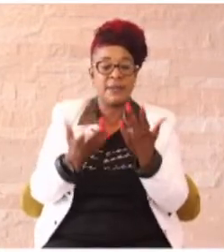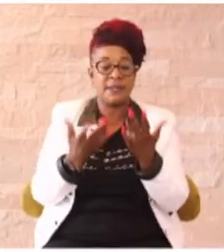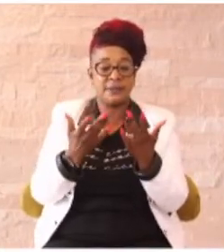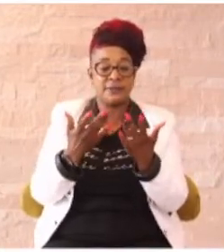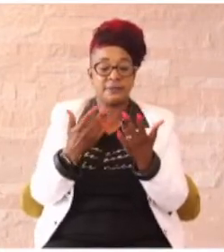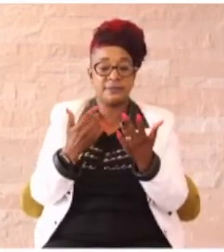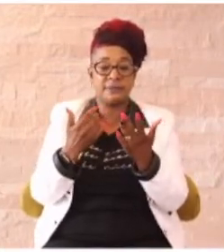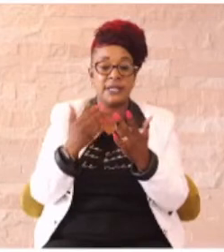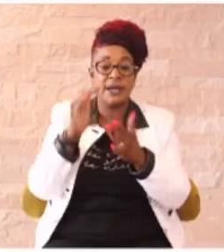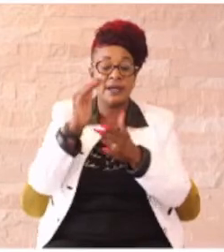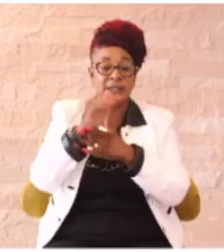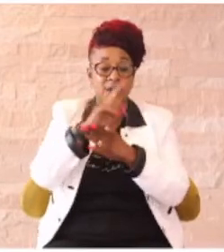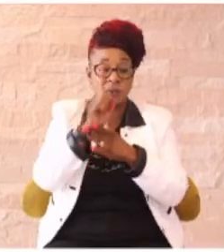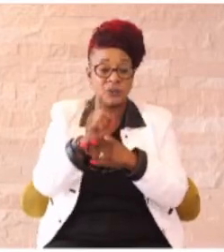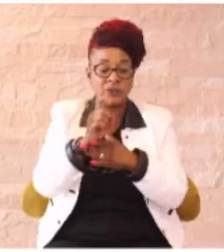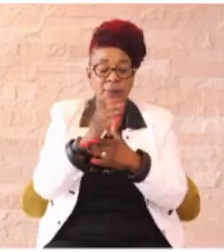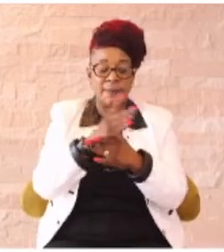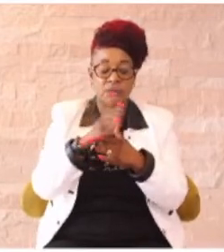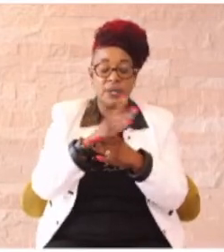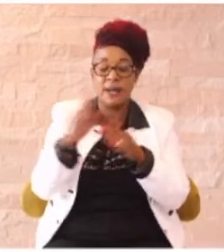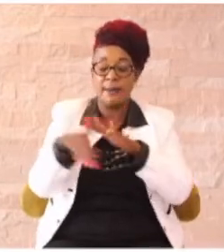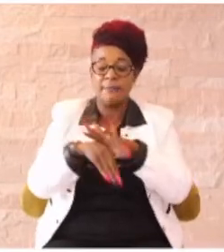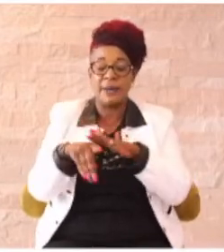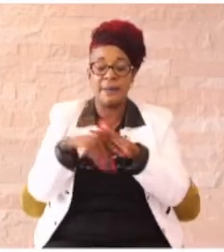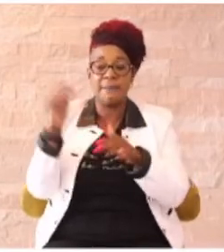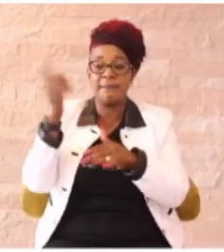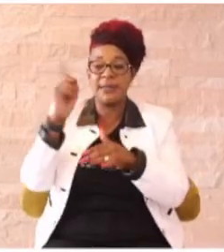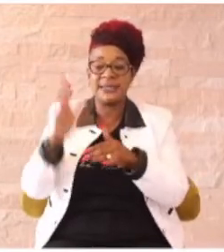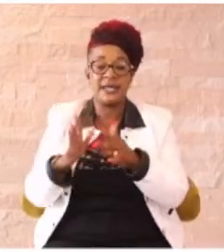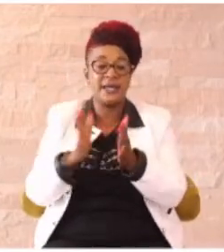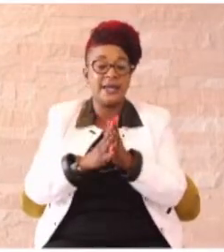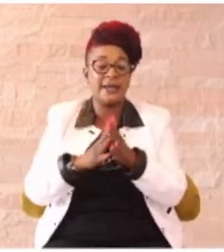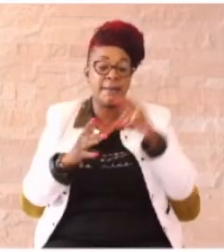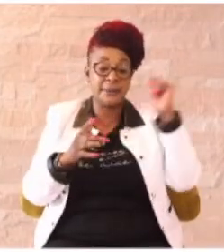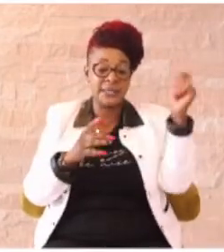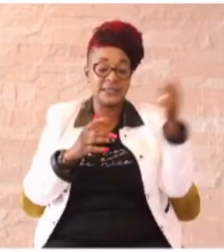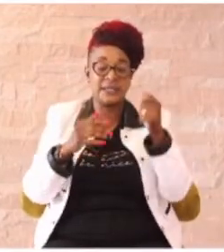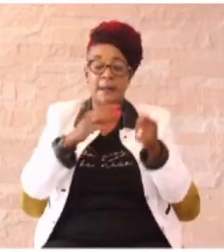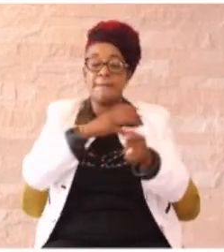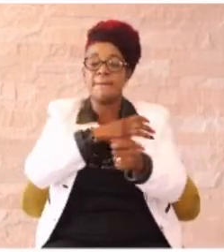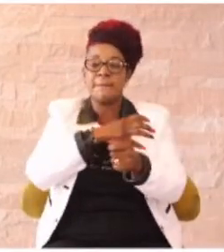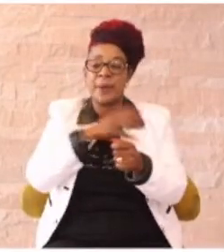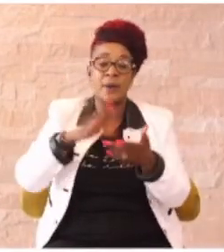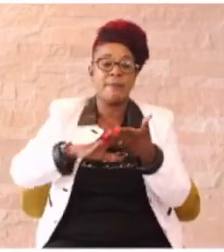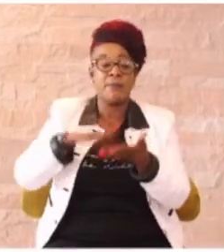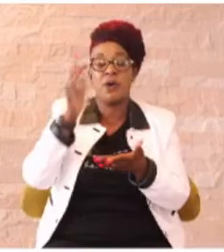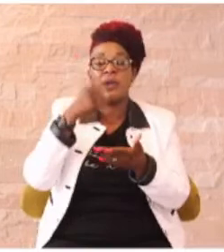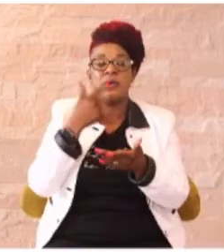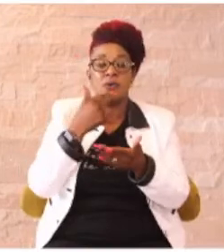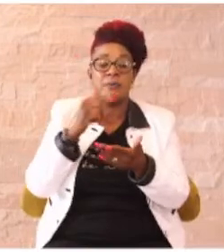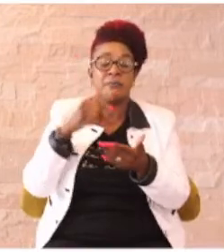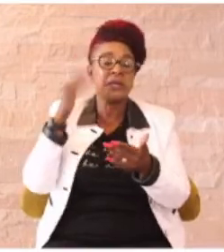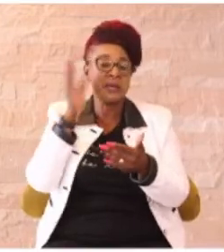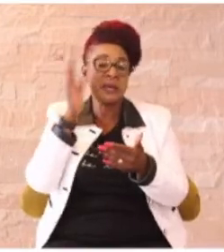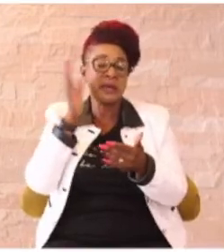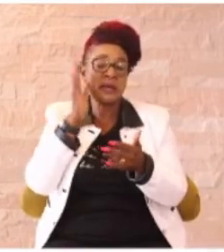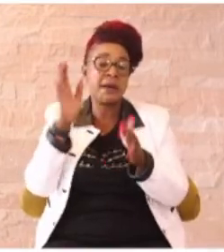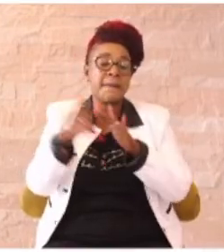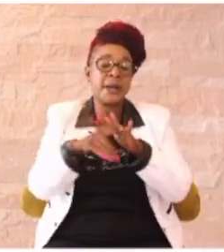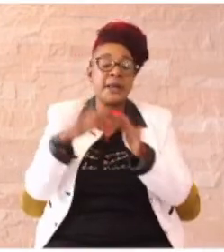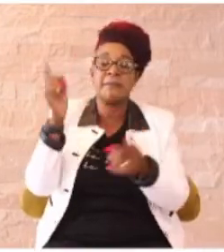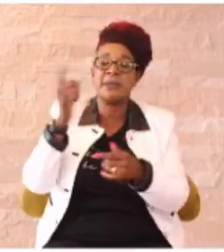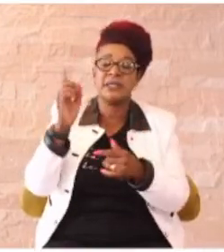question between the Prime Minister and the President, who has more powers. I've mostly been hearing about the Prime Minister,